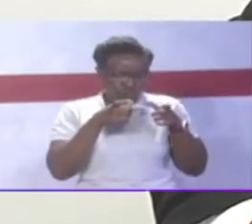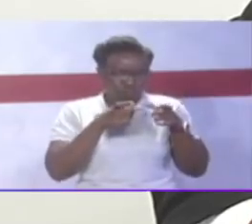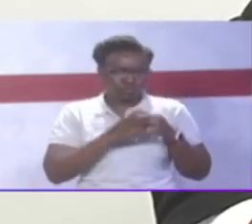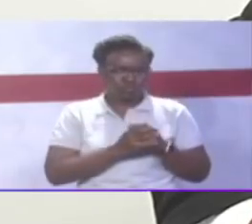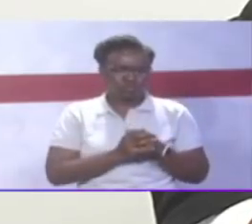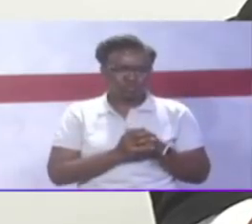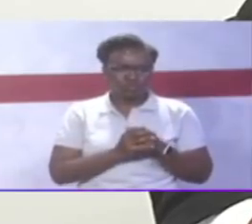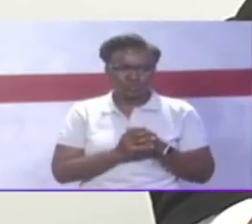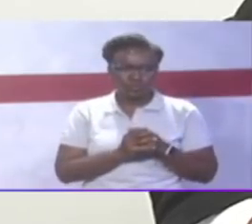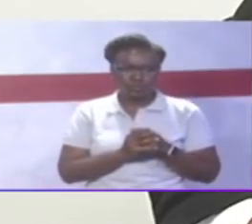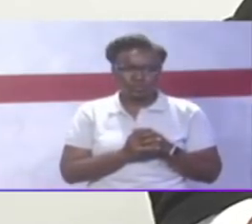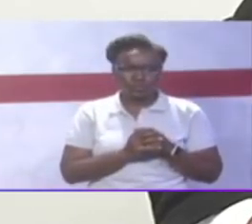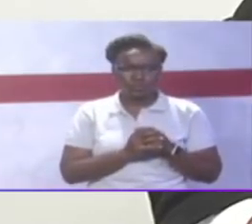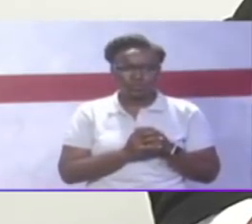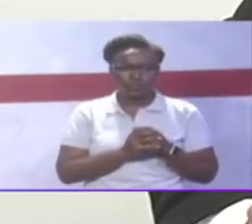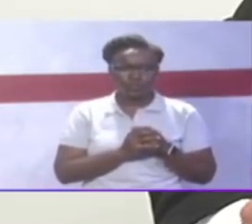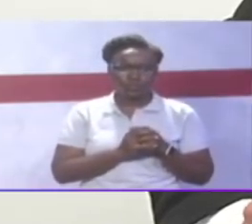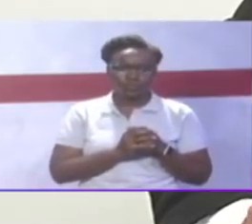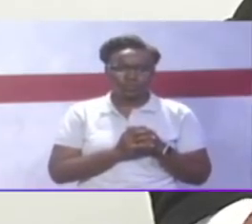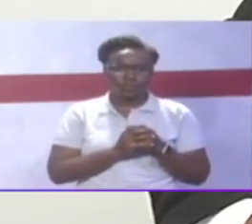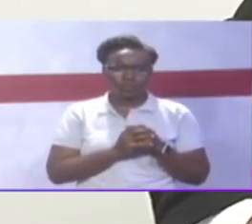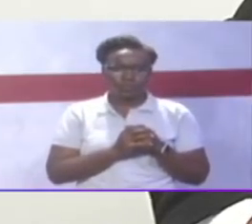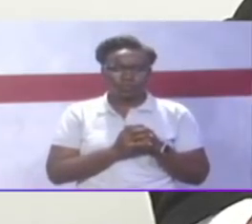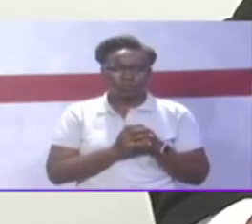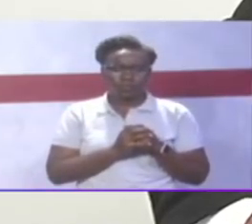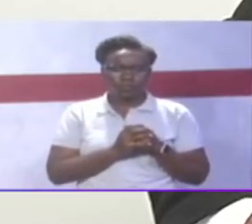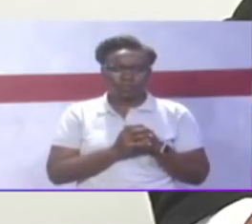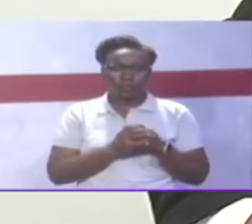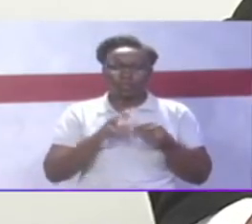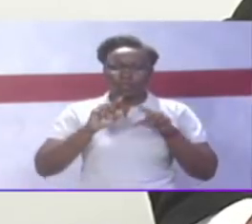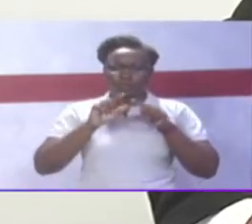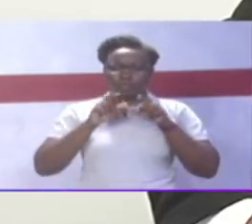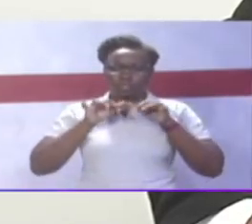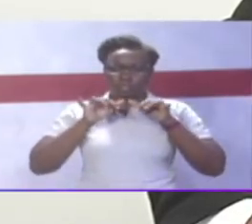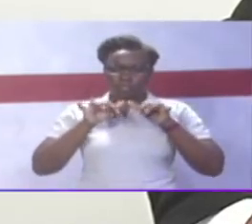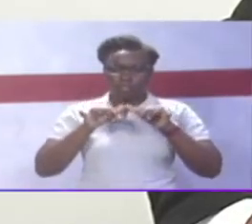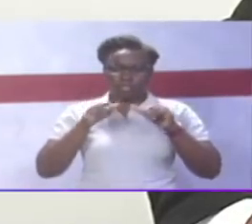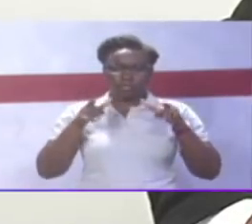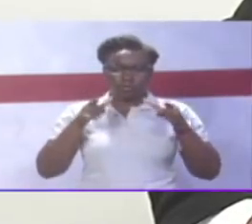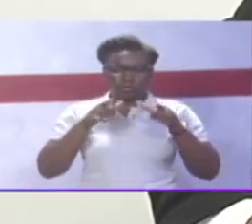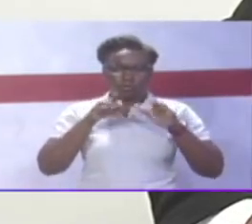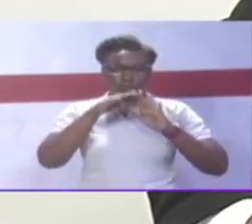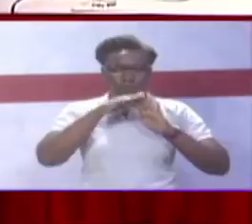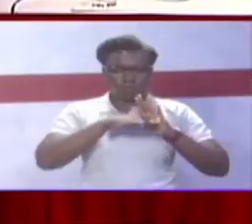isolation, more for decreasing the risk of spread rather than for medical reasons. But I will confirm that information.